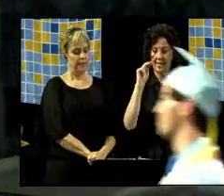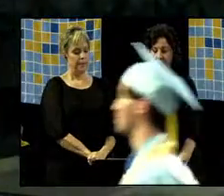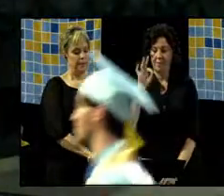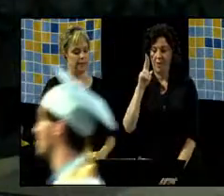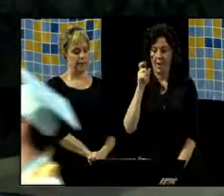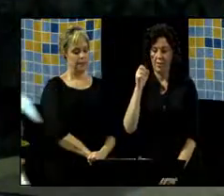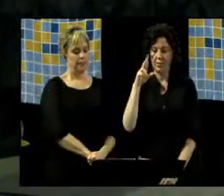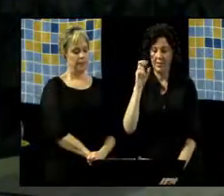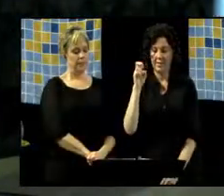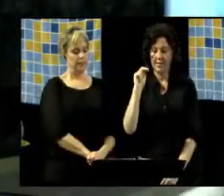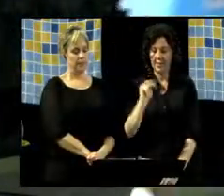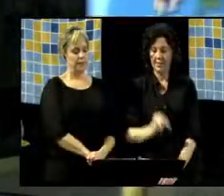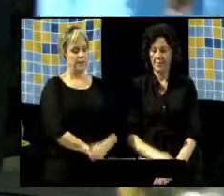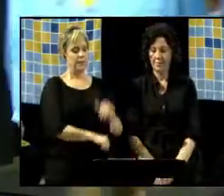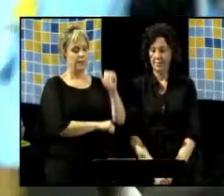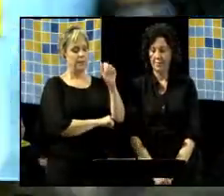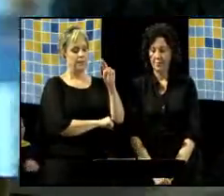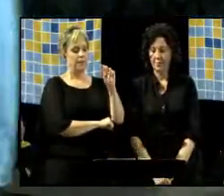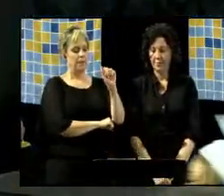Anahi Guadalupe Garcia.